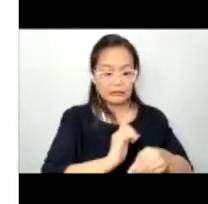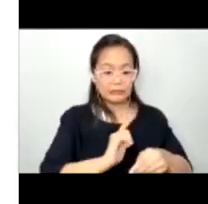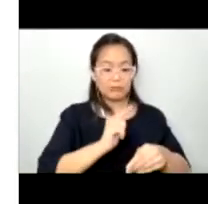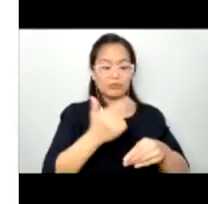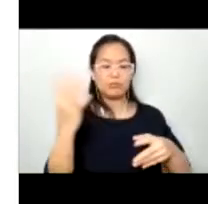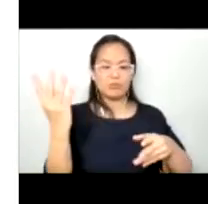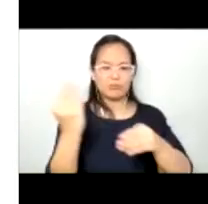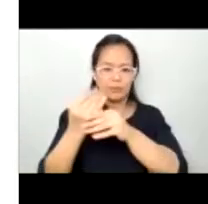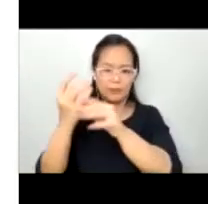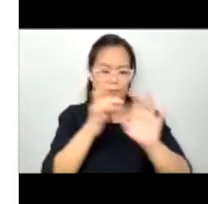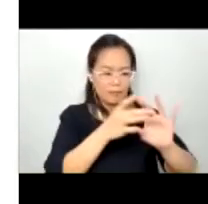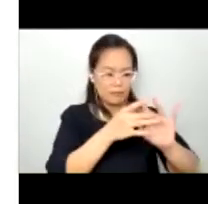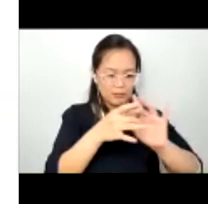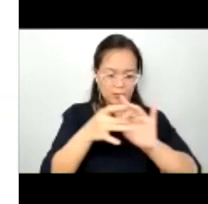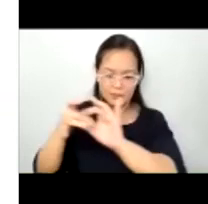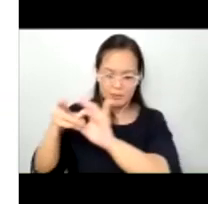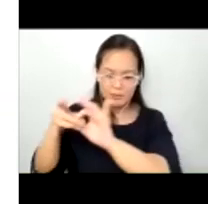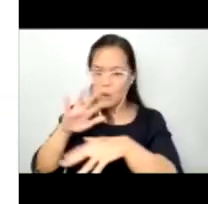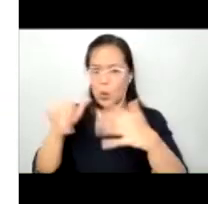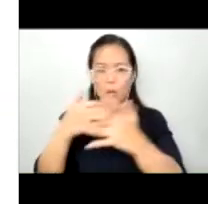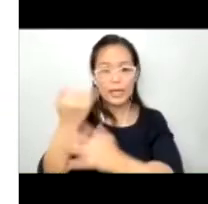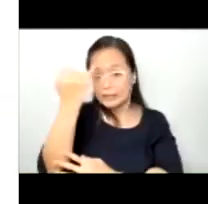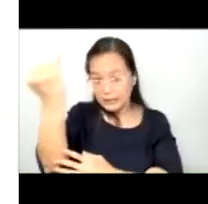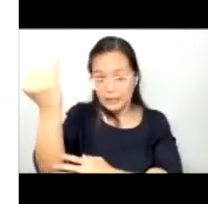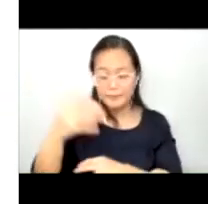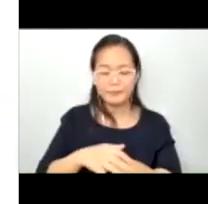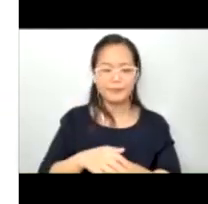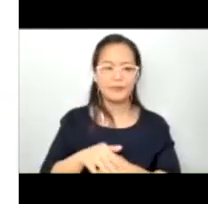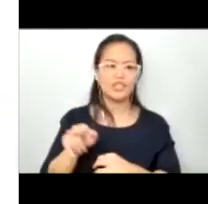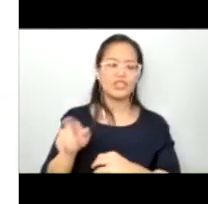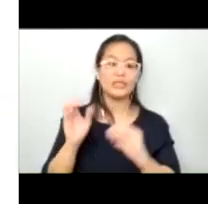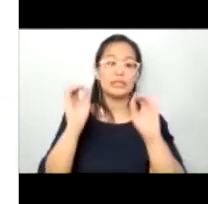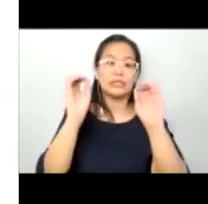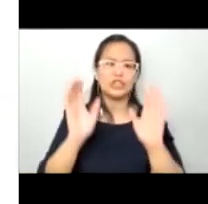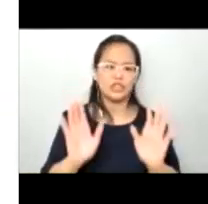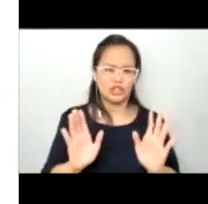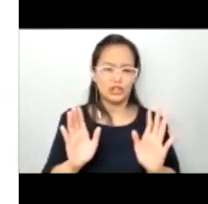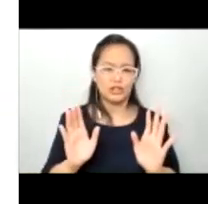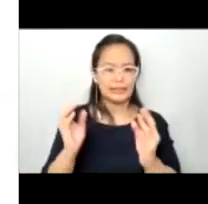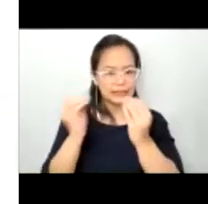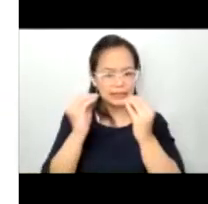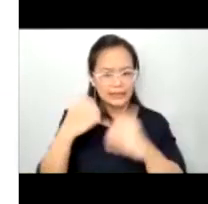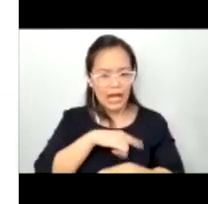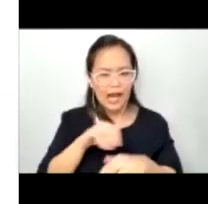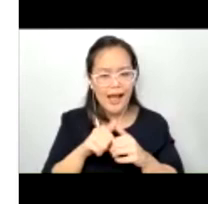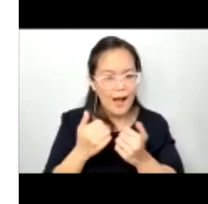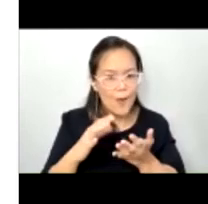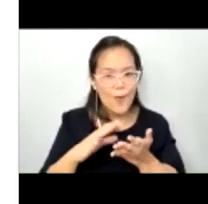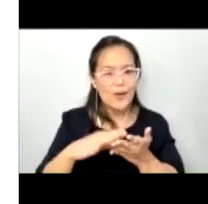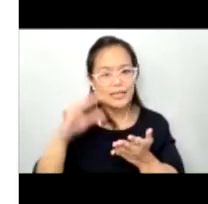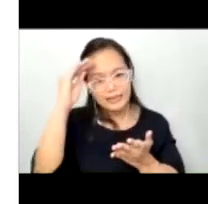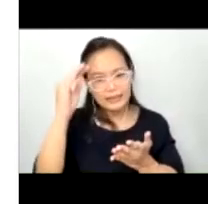Manhit, not Dr. Manhit, Professor Manhit, taught me how to listen. She taught me how to listen the hard